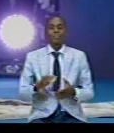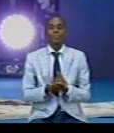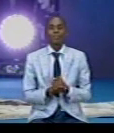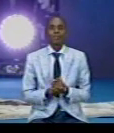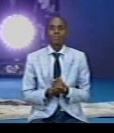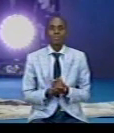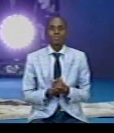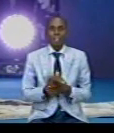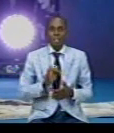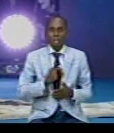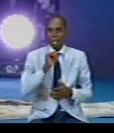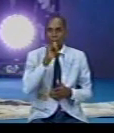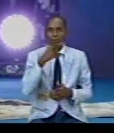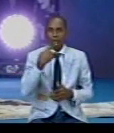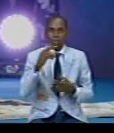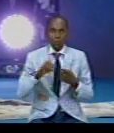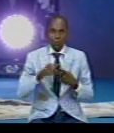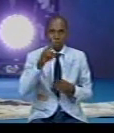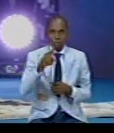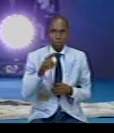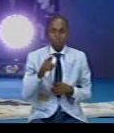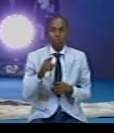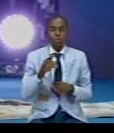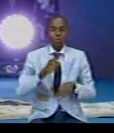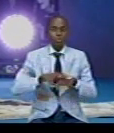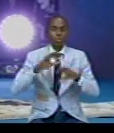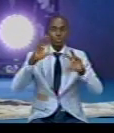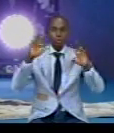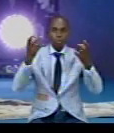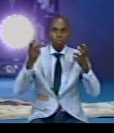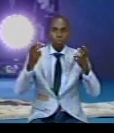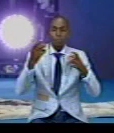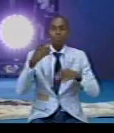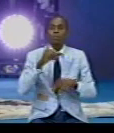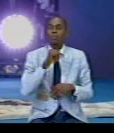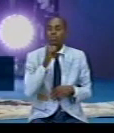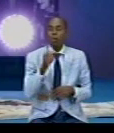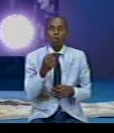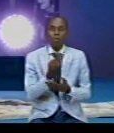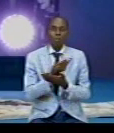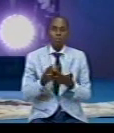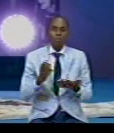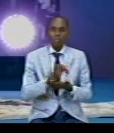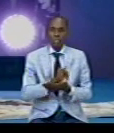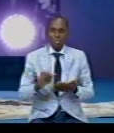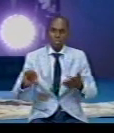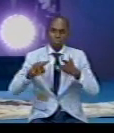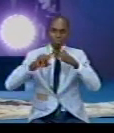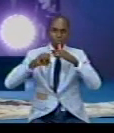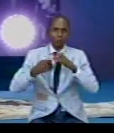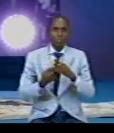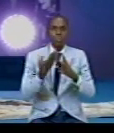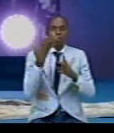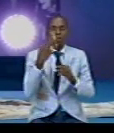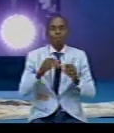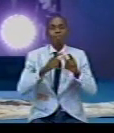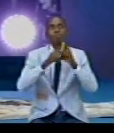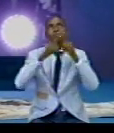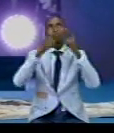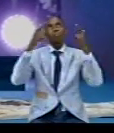talking to you, as I said, on the unfailing source of